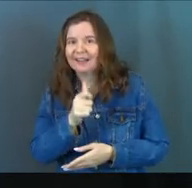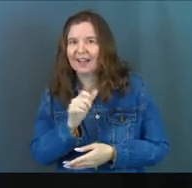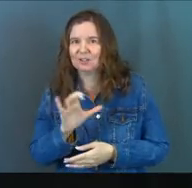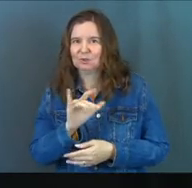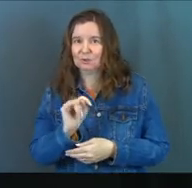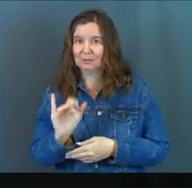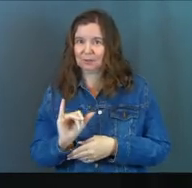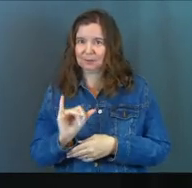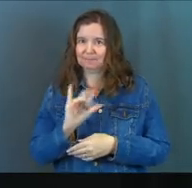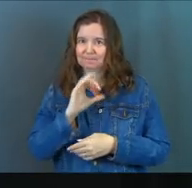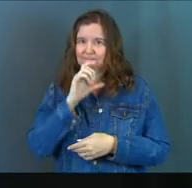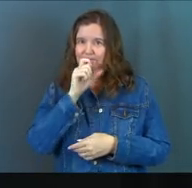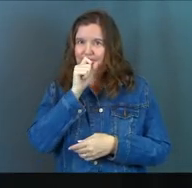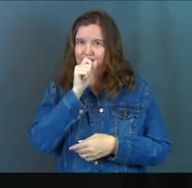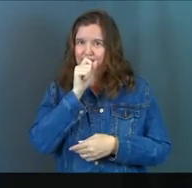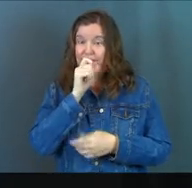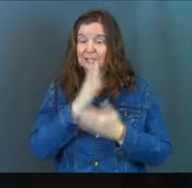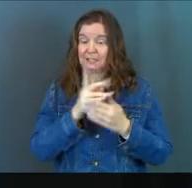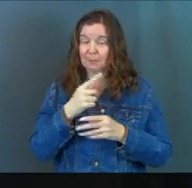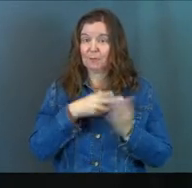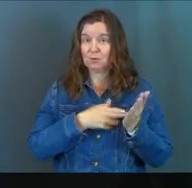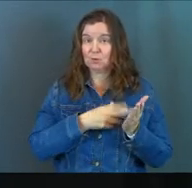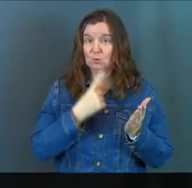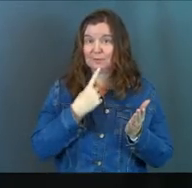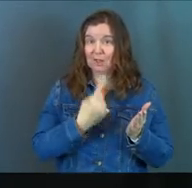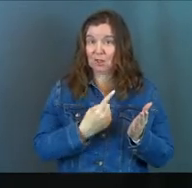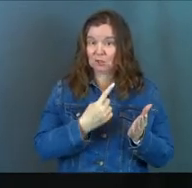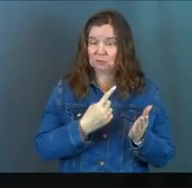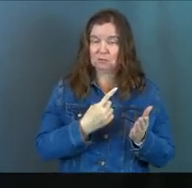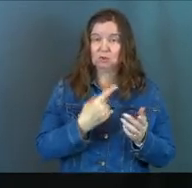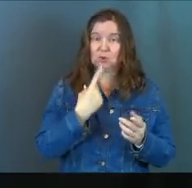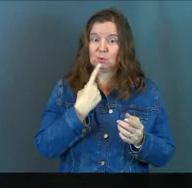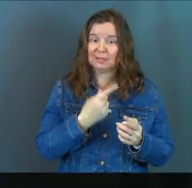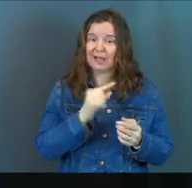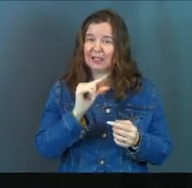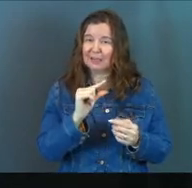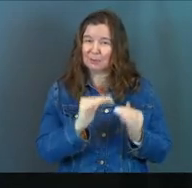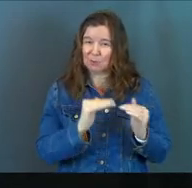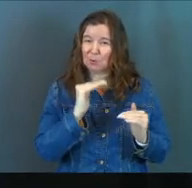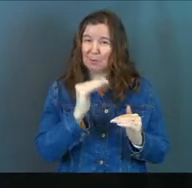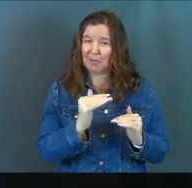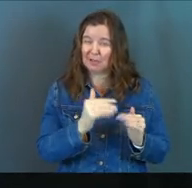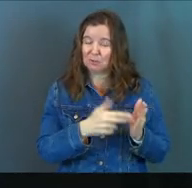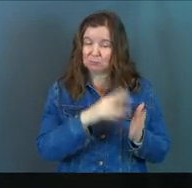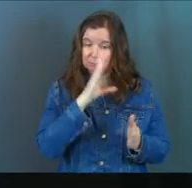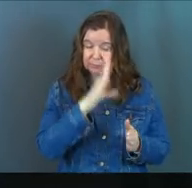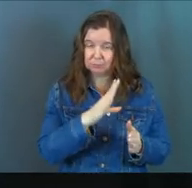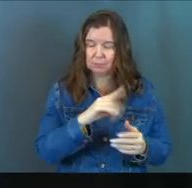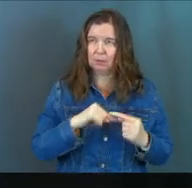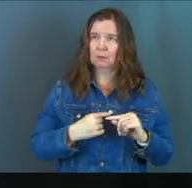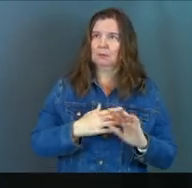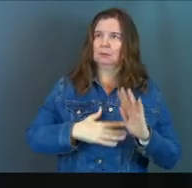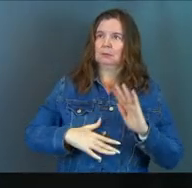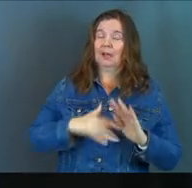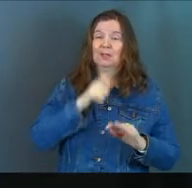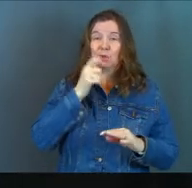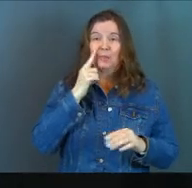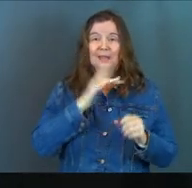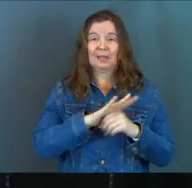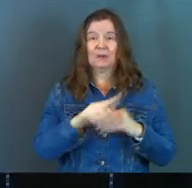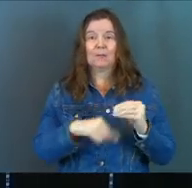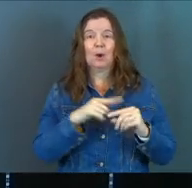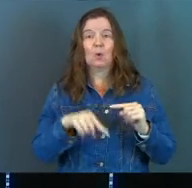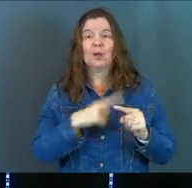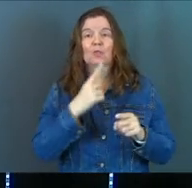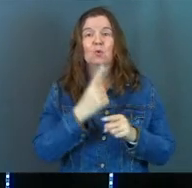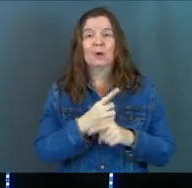it. Amen? Because some of you truth tellers in the room, you tell a little bit too much truth and don't think enough